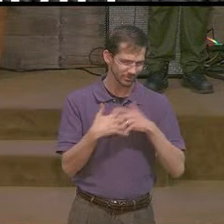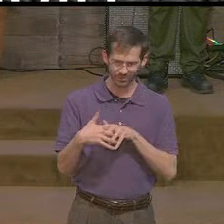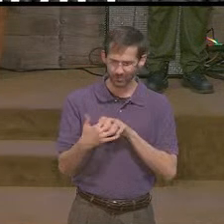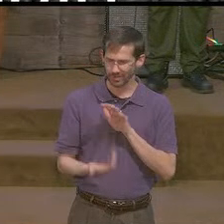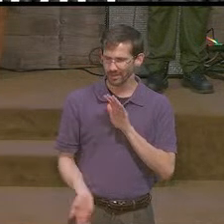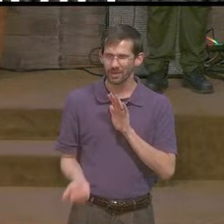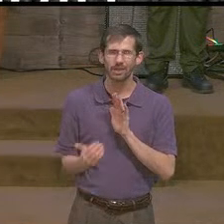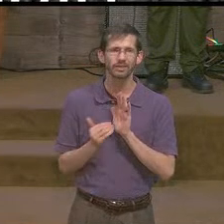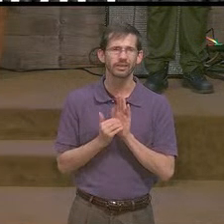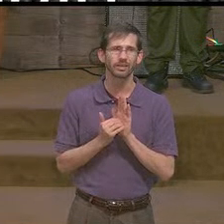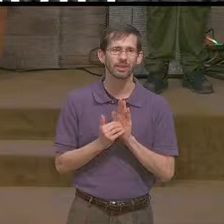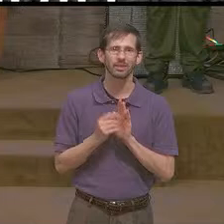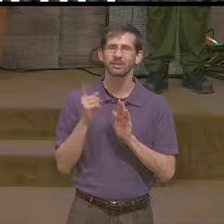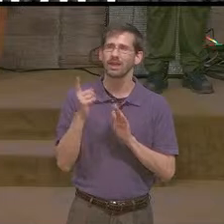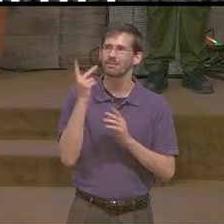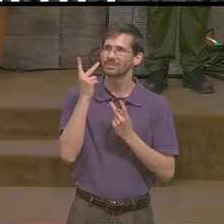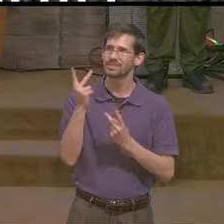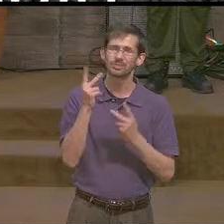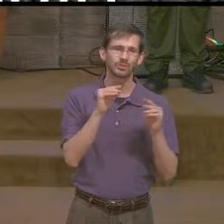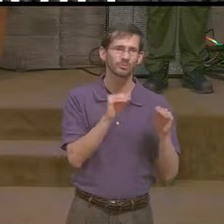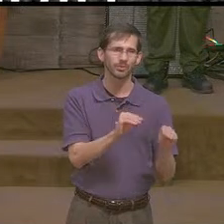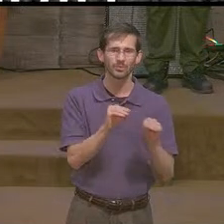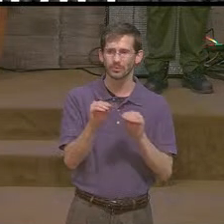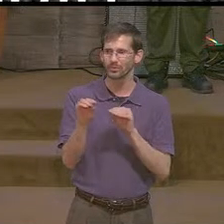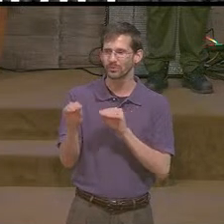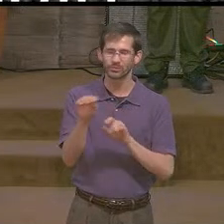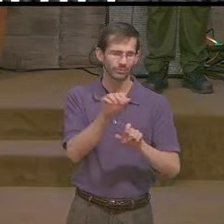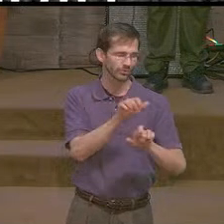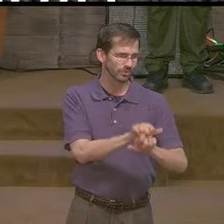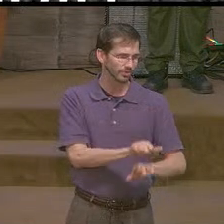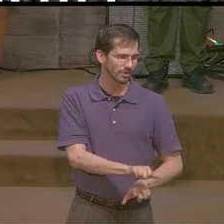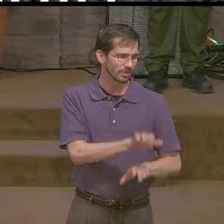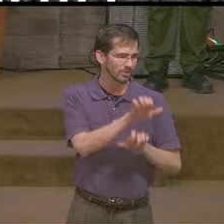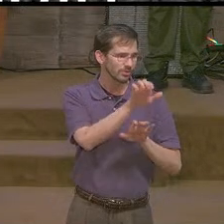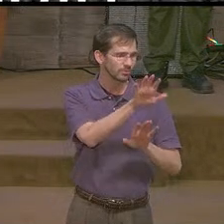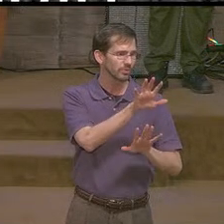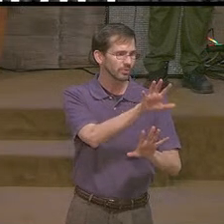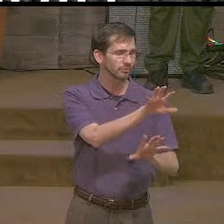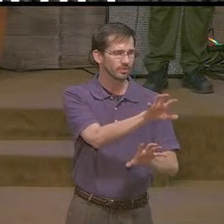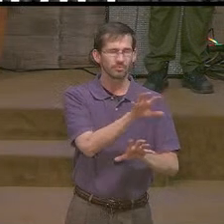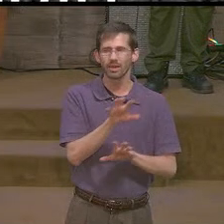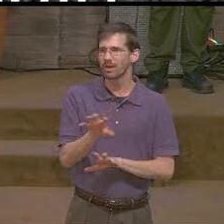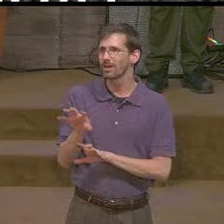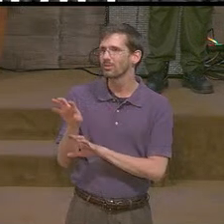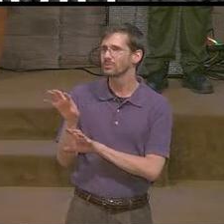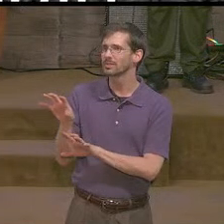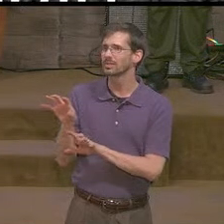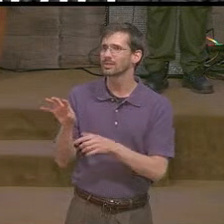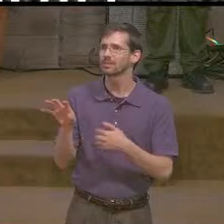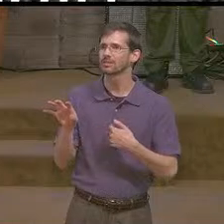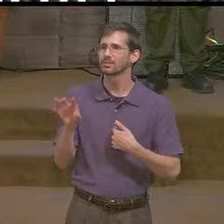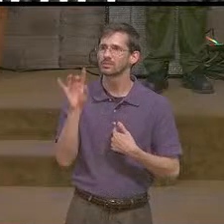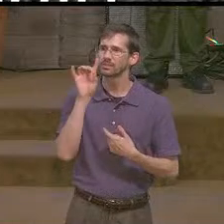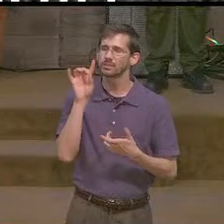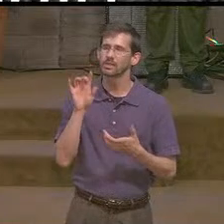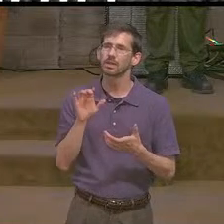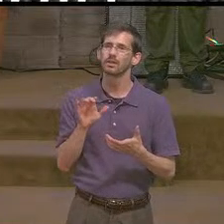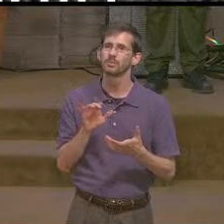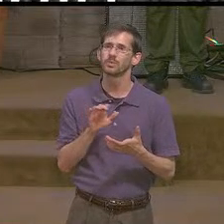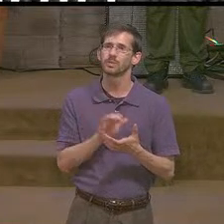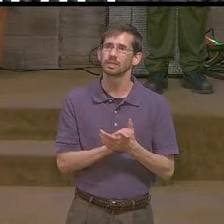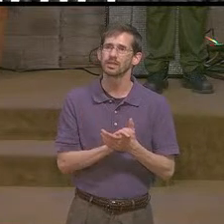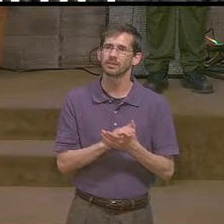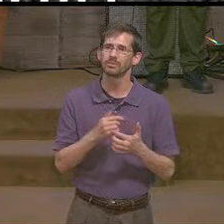you do it. I see you move. I see you move. You move the mountains, and